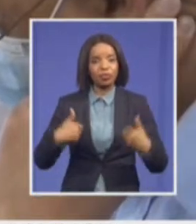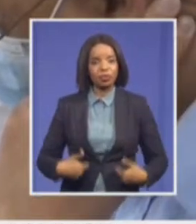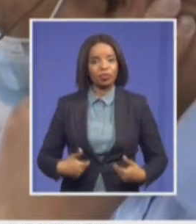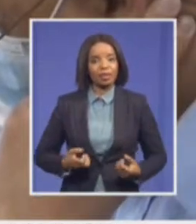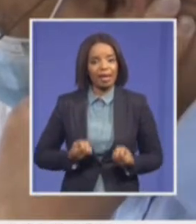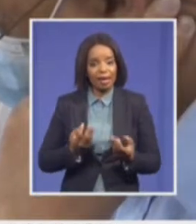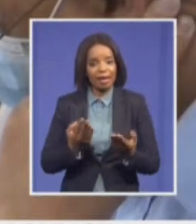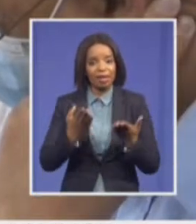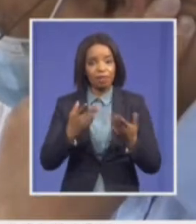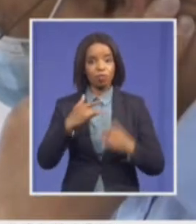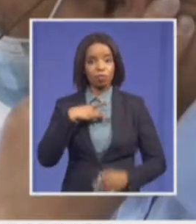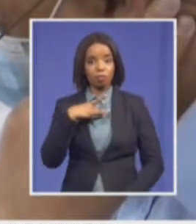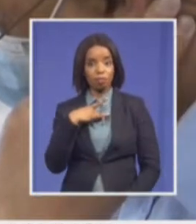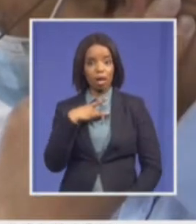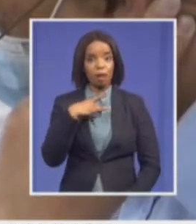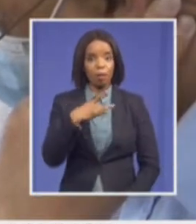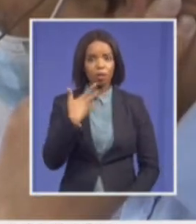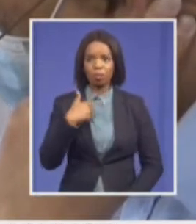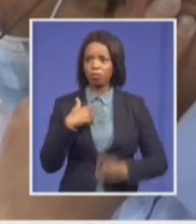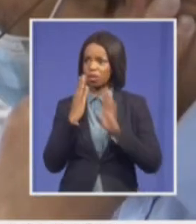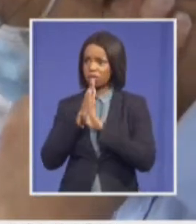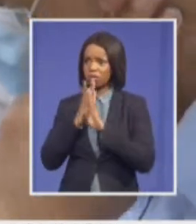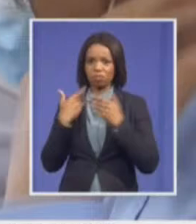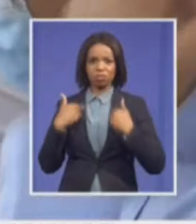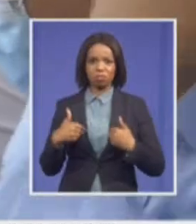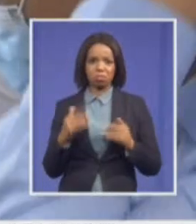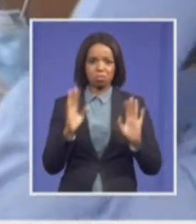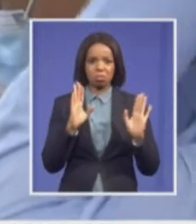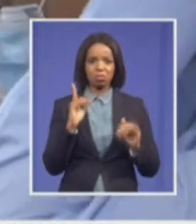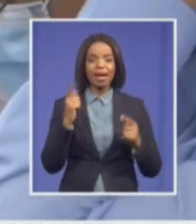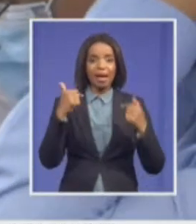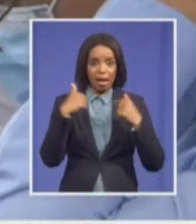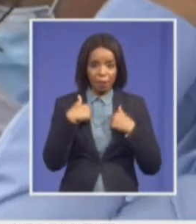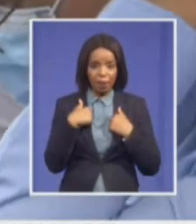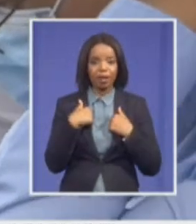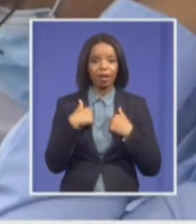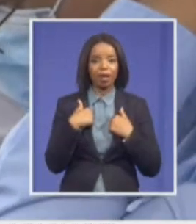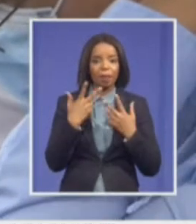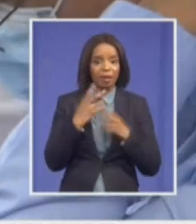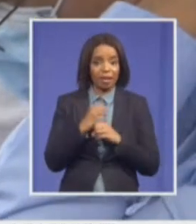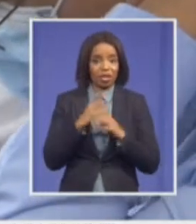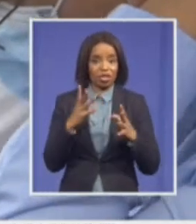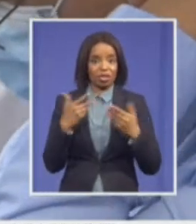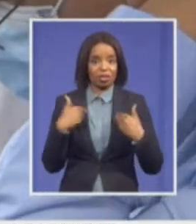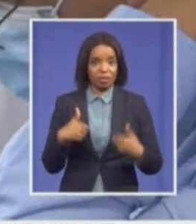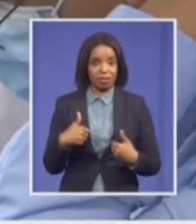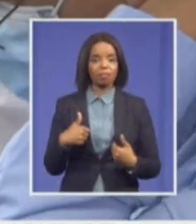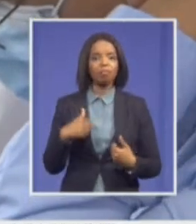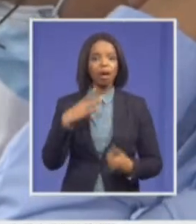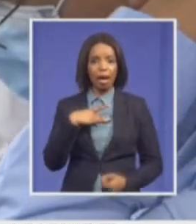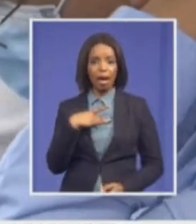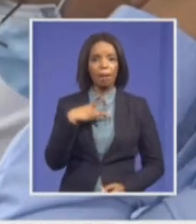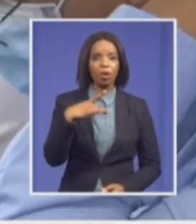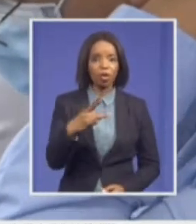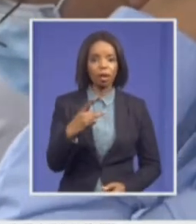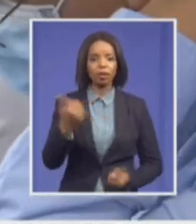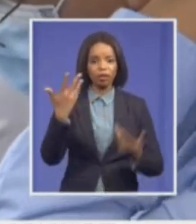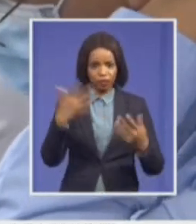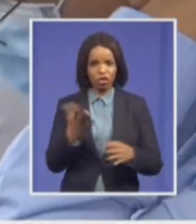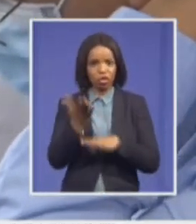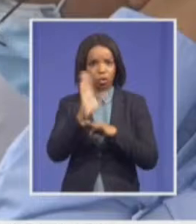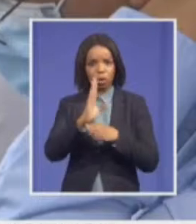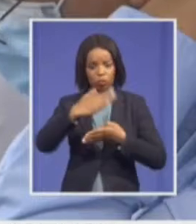I'm appointed. I'm an initiate. If you got it, I've given them. I've shown them on my screen. I will try to connect and send it to them. It's nothing